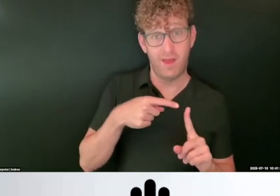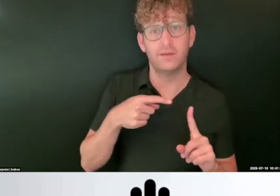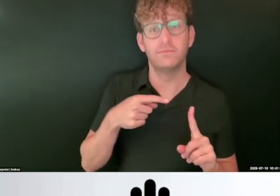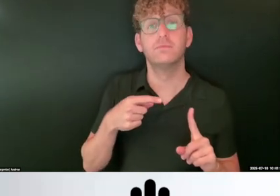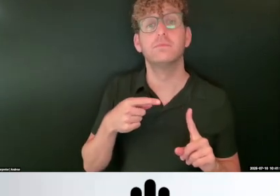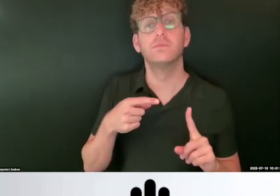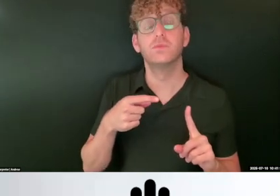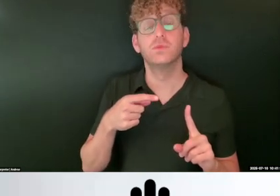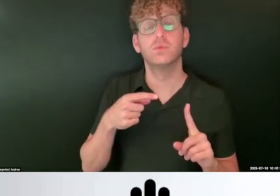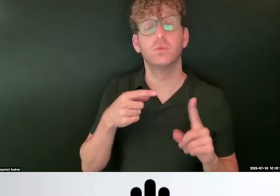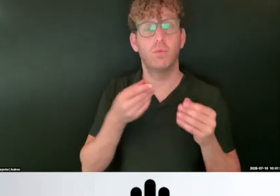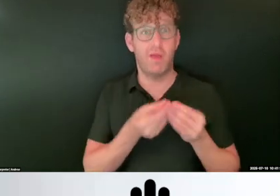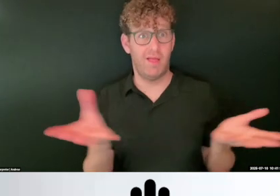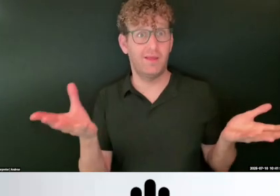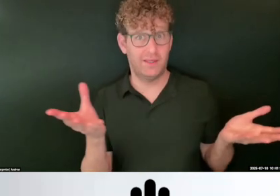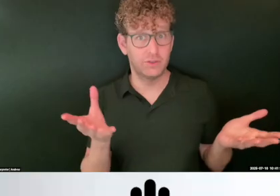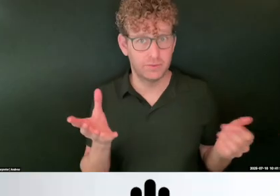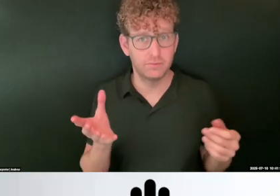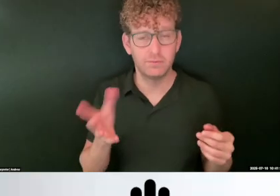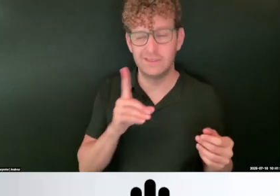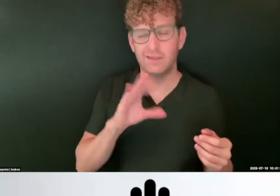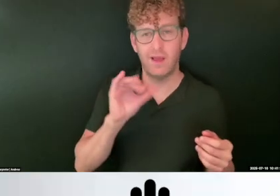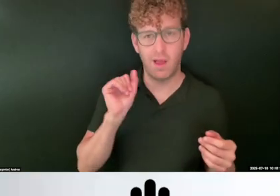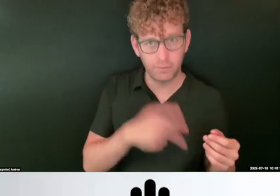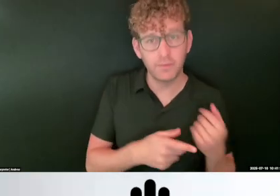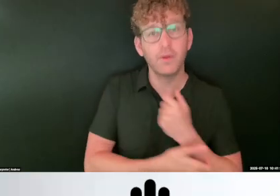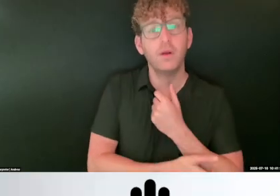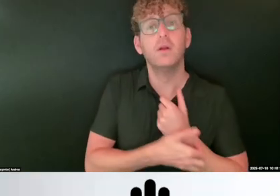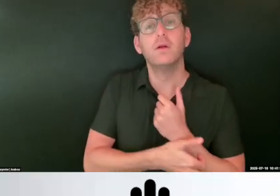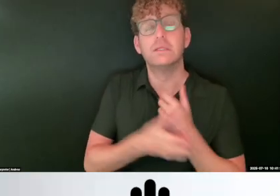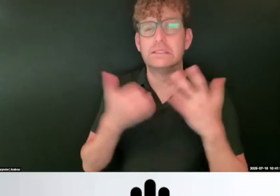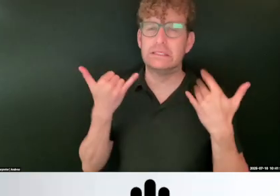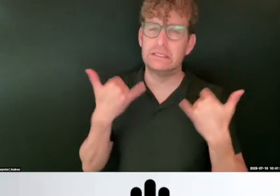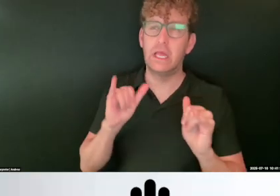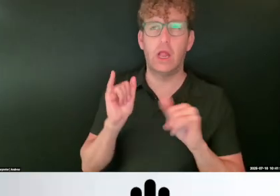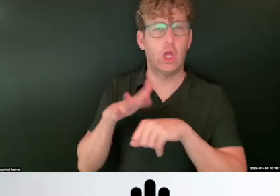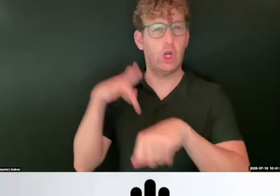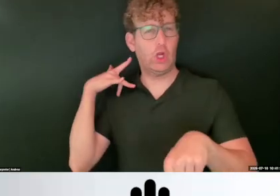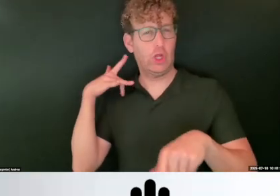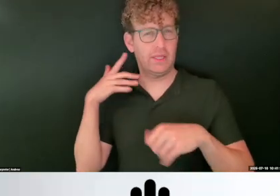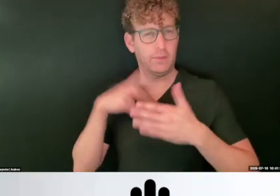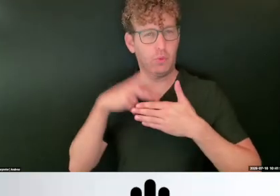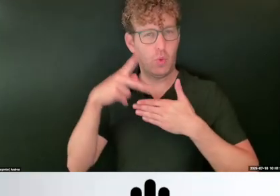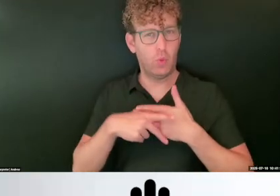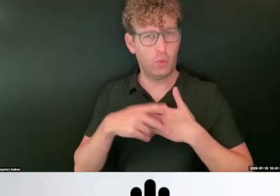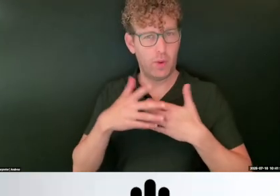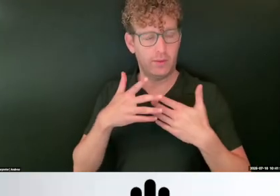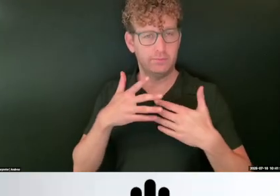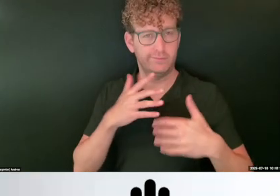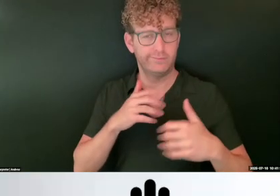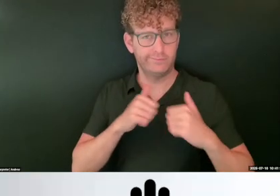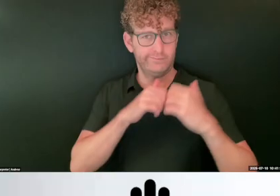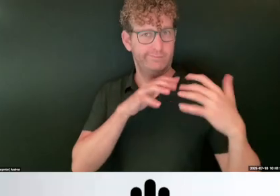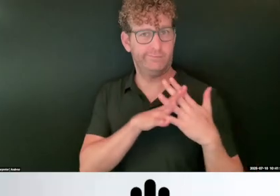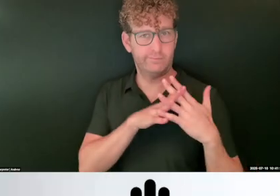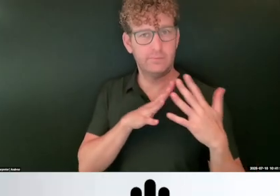things are still fairly early in program implementation, even though it's been open since September of last